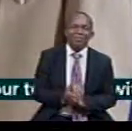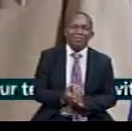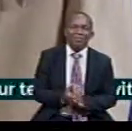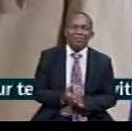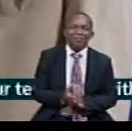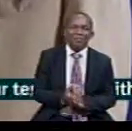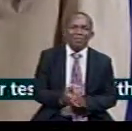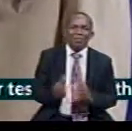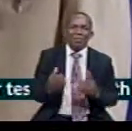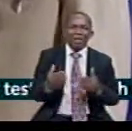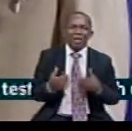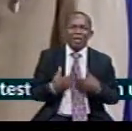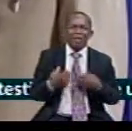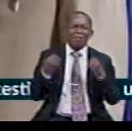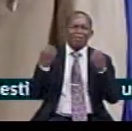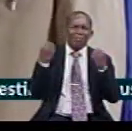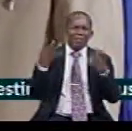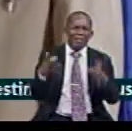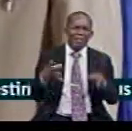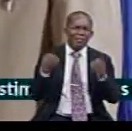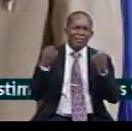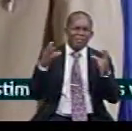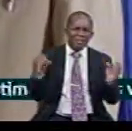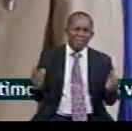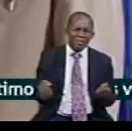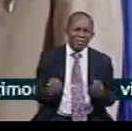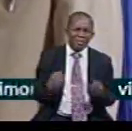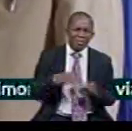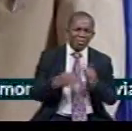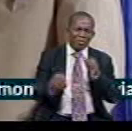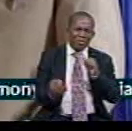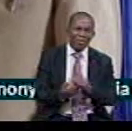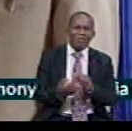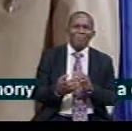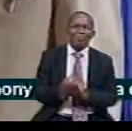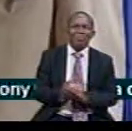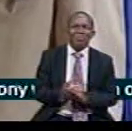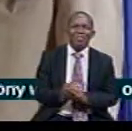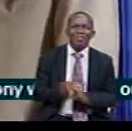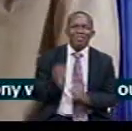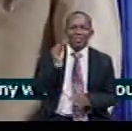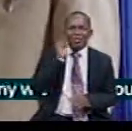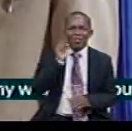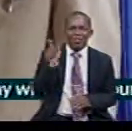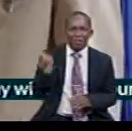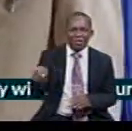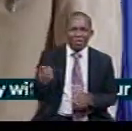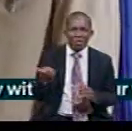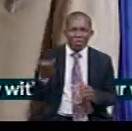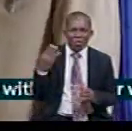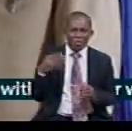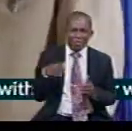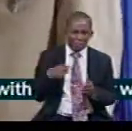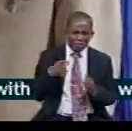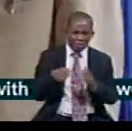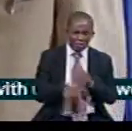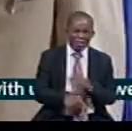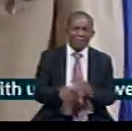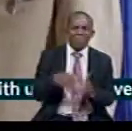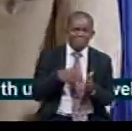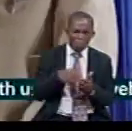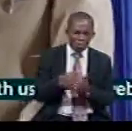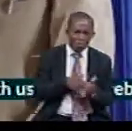had multiple problems. She was down, weak,